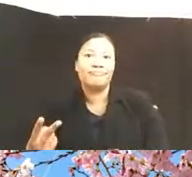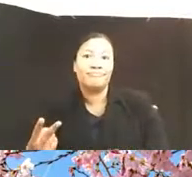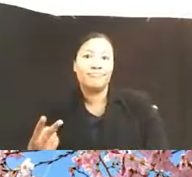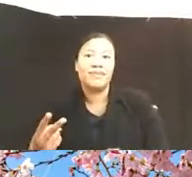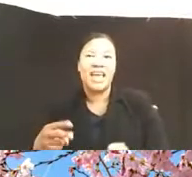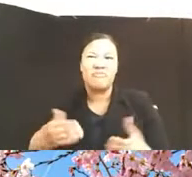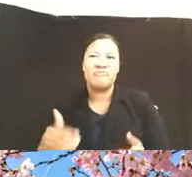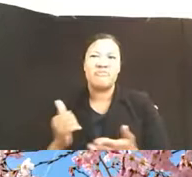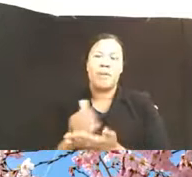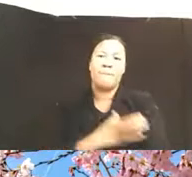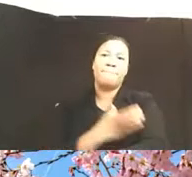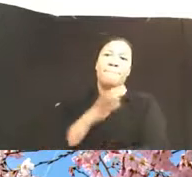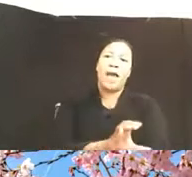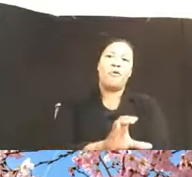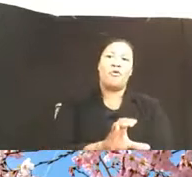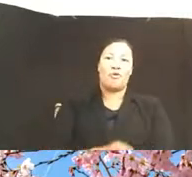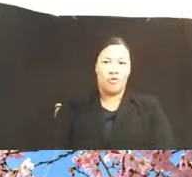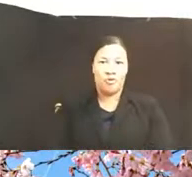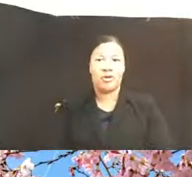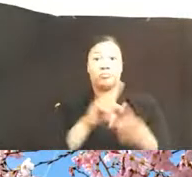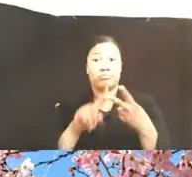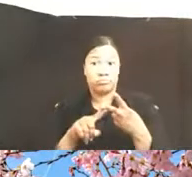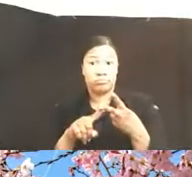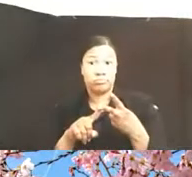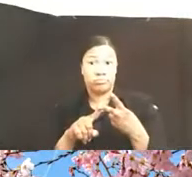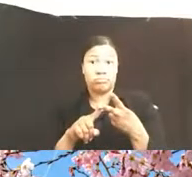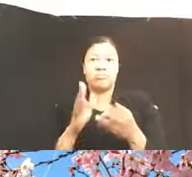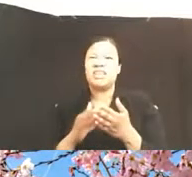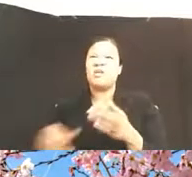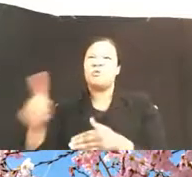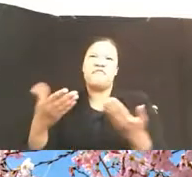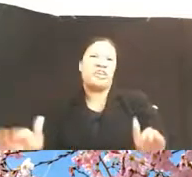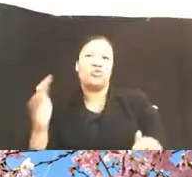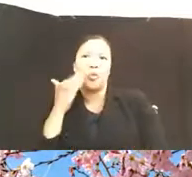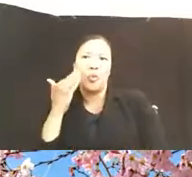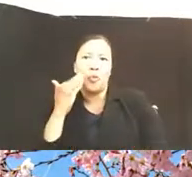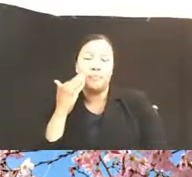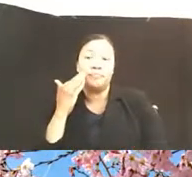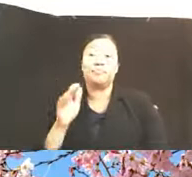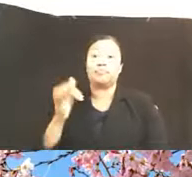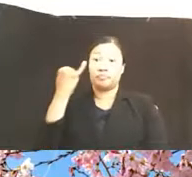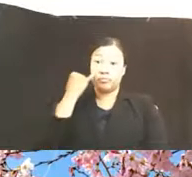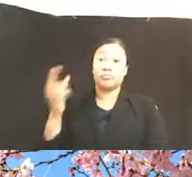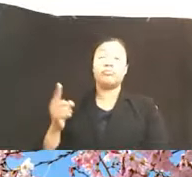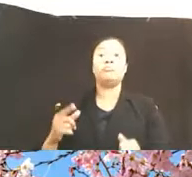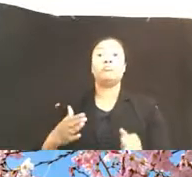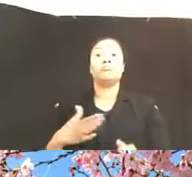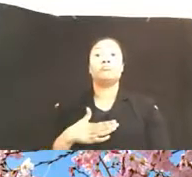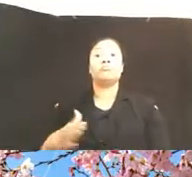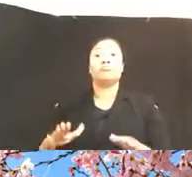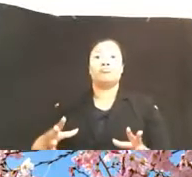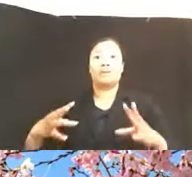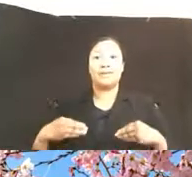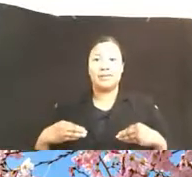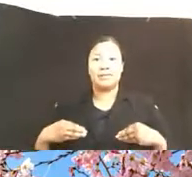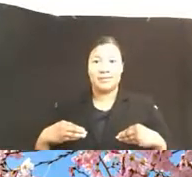ways. Two, as some of you already know, When you take on the responsibility of for walking